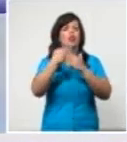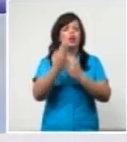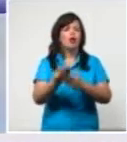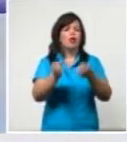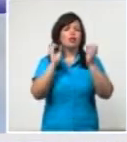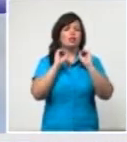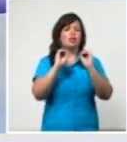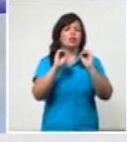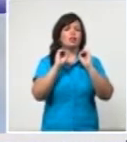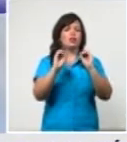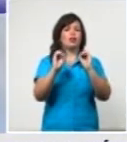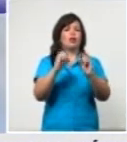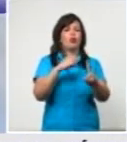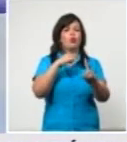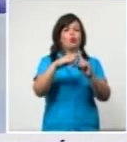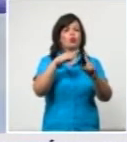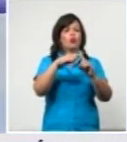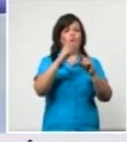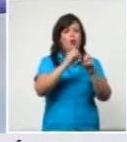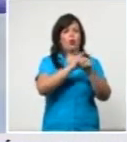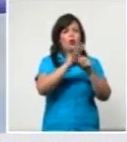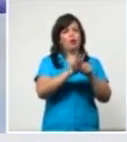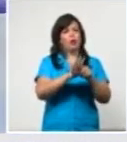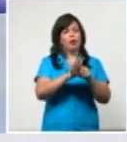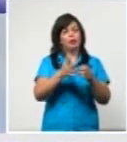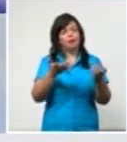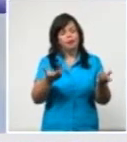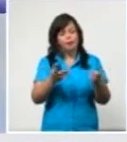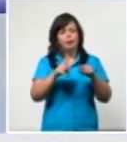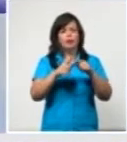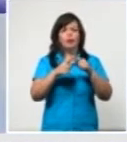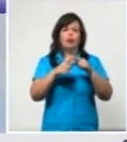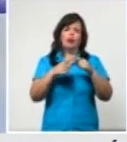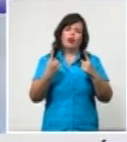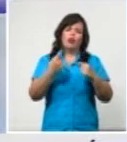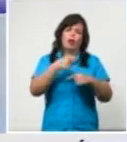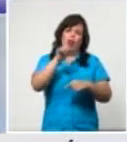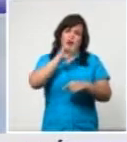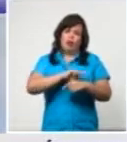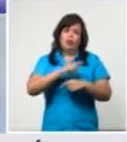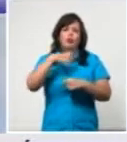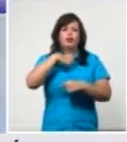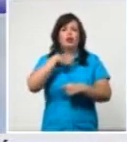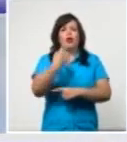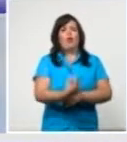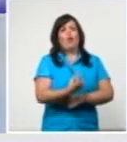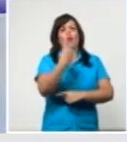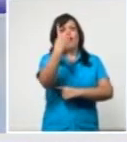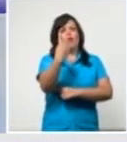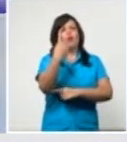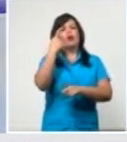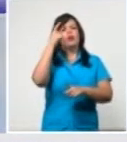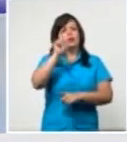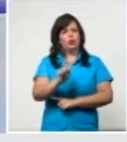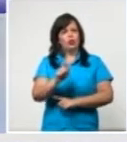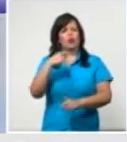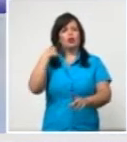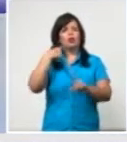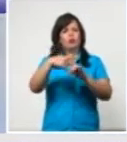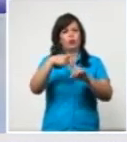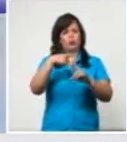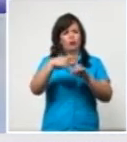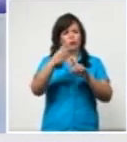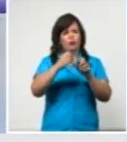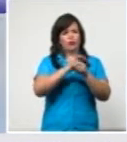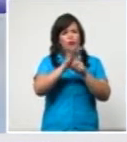Mayabeque, which had spent over 15 days without reporting any positive case, had one